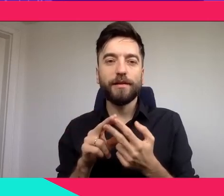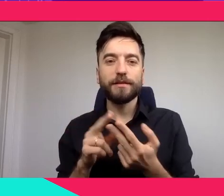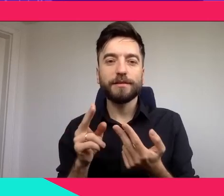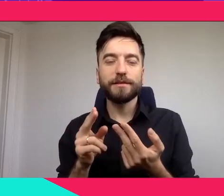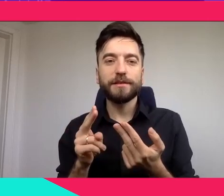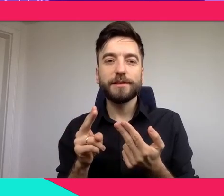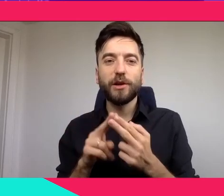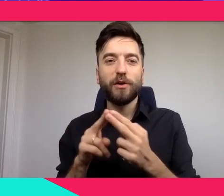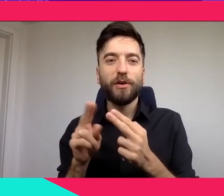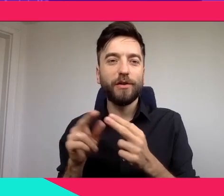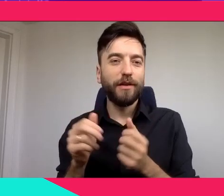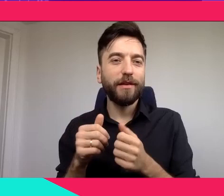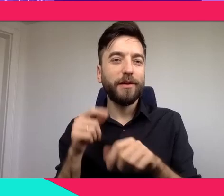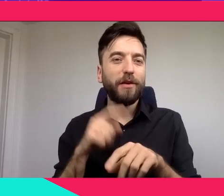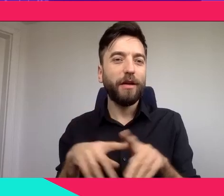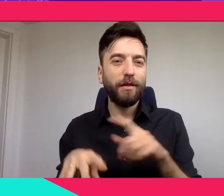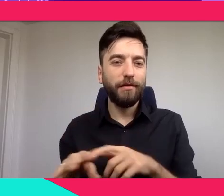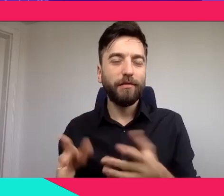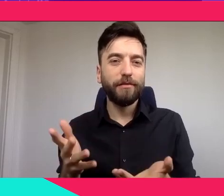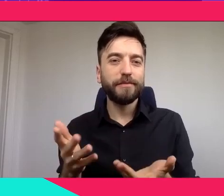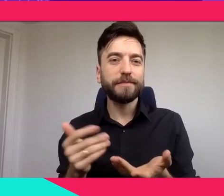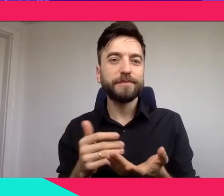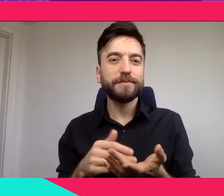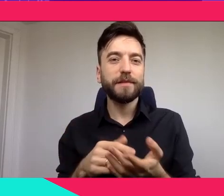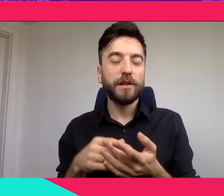our collection, mixed with